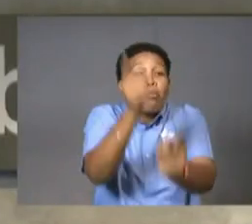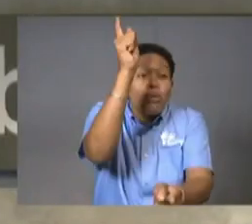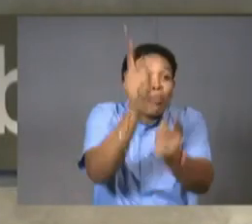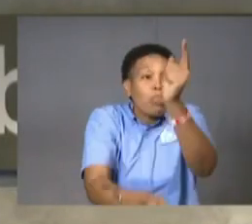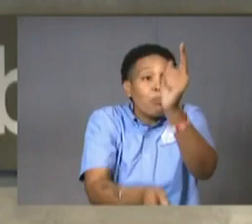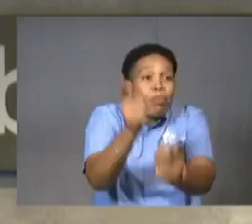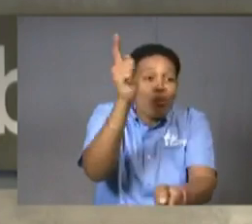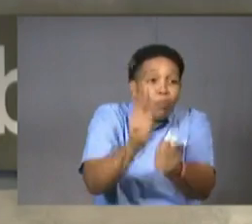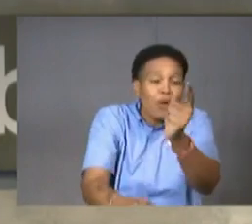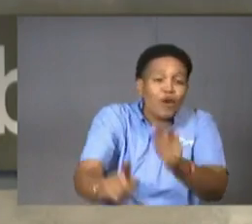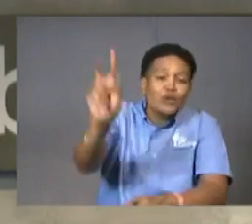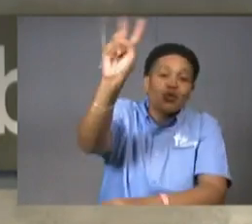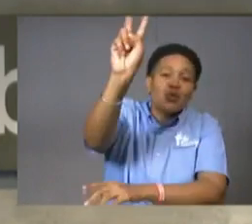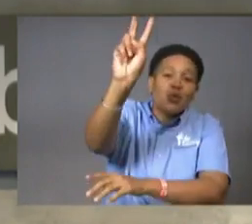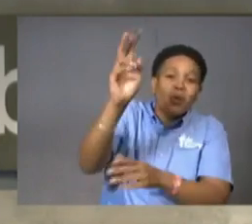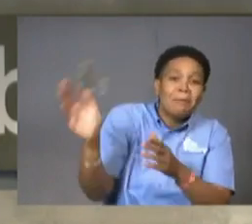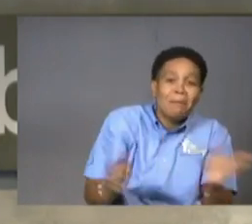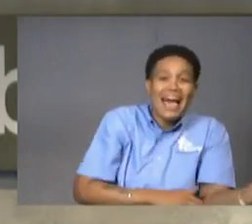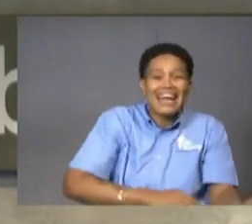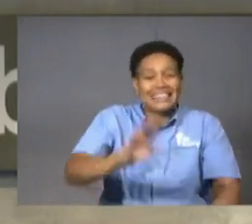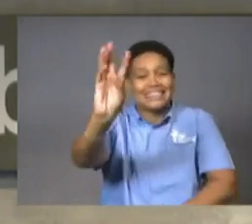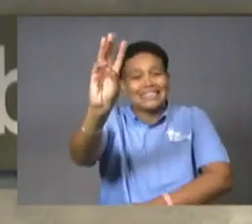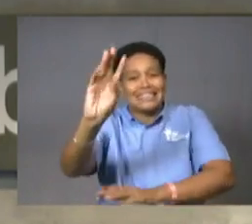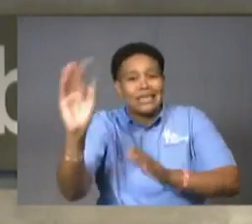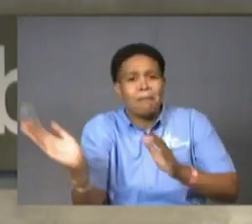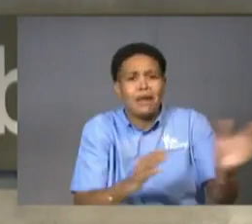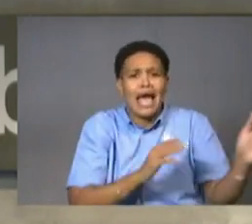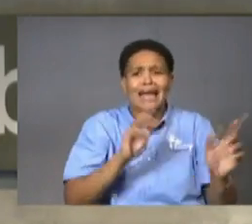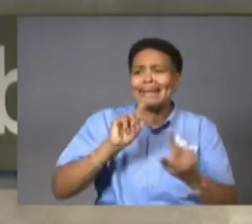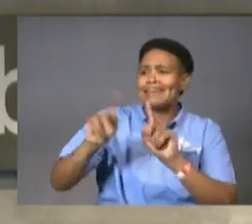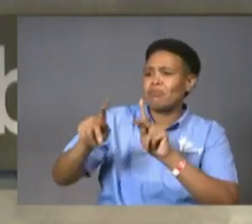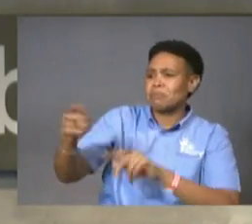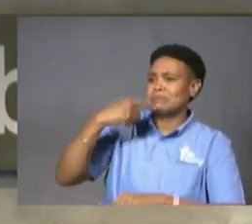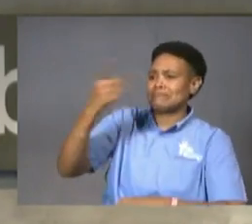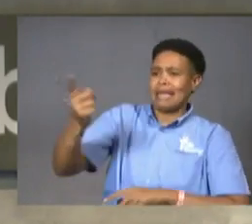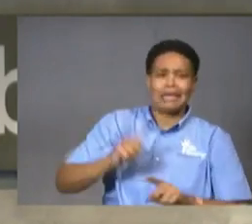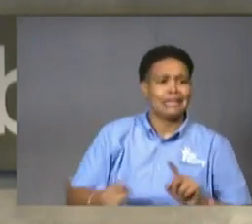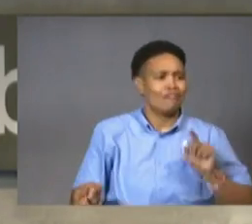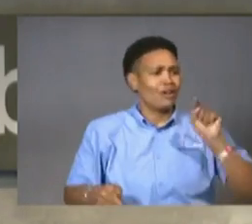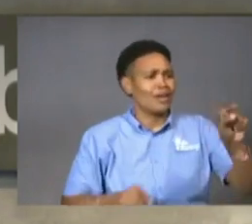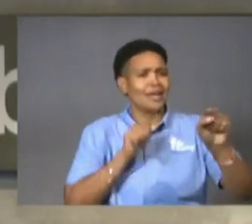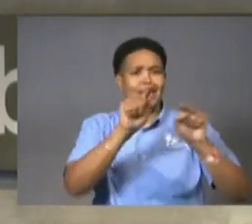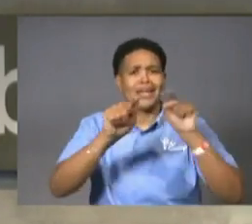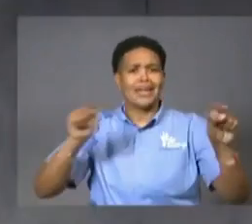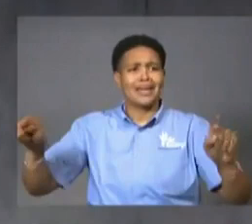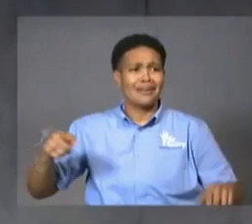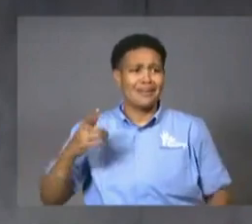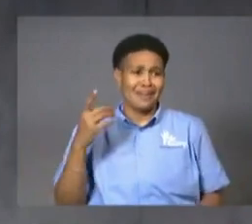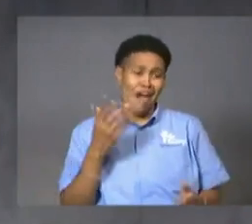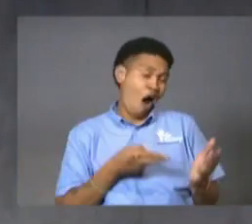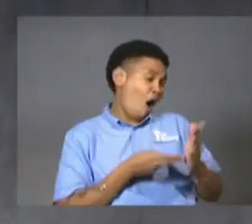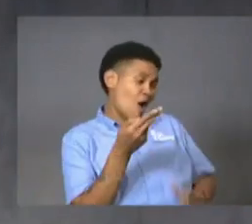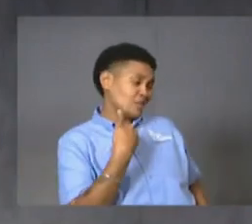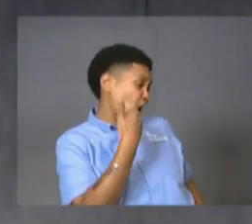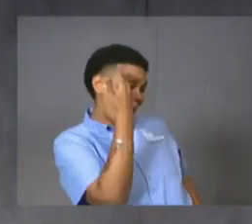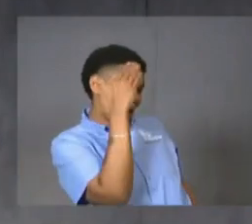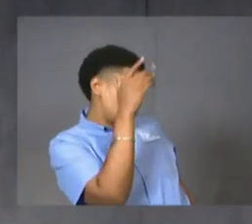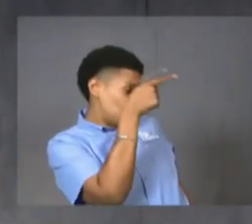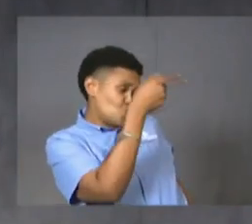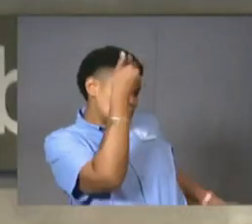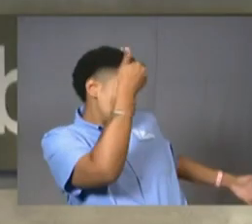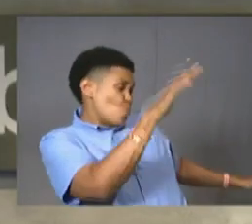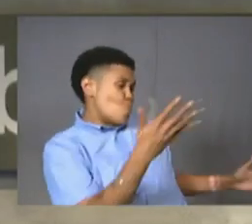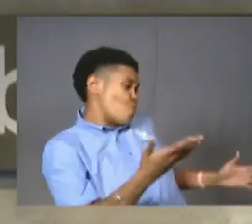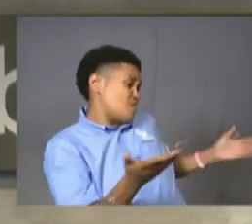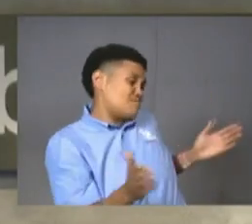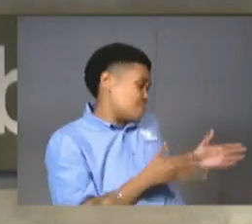p.m. plan, a 6 o'clock p.m. plan, and different people are saying different things. Frankly speaking, I don't think you know what the plan is,